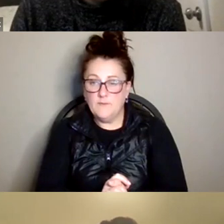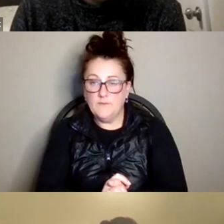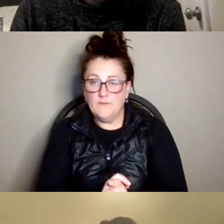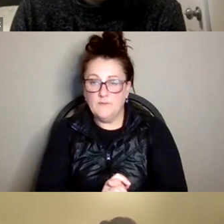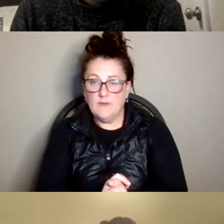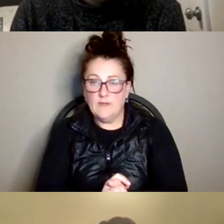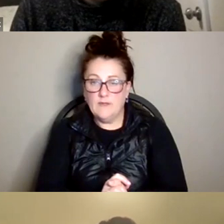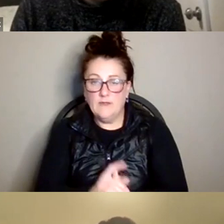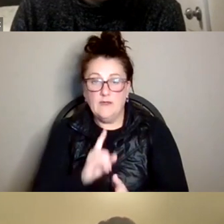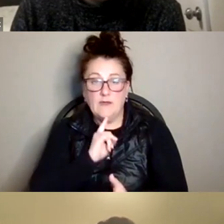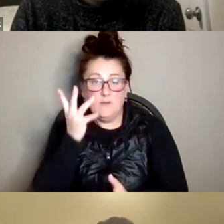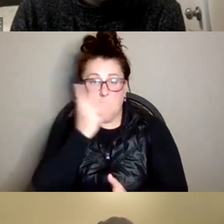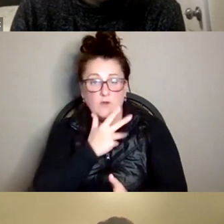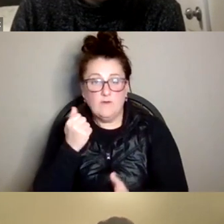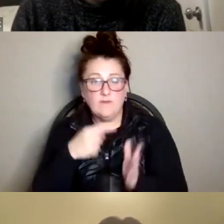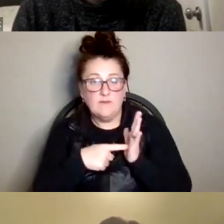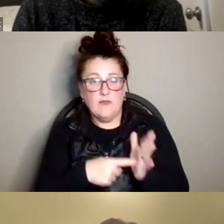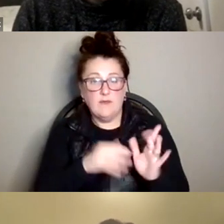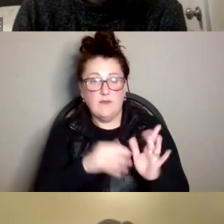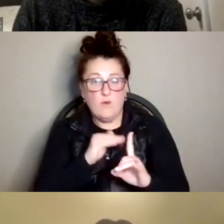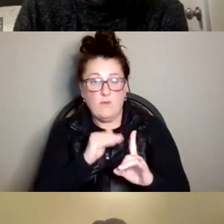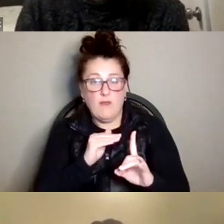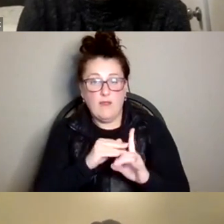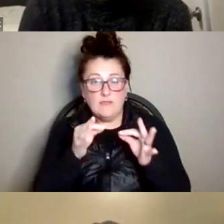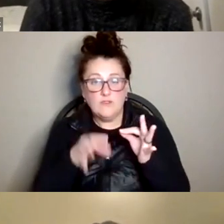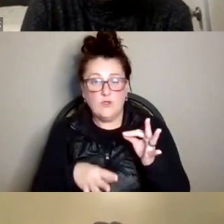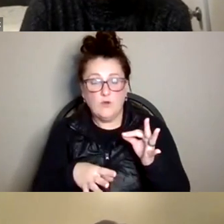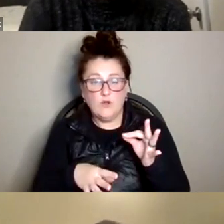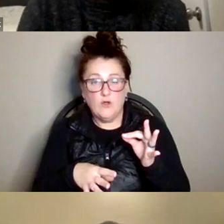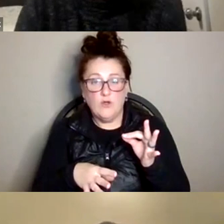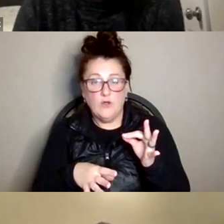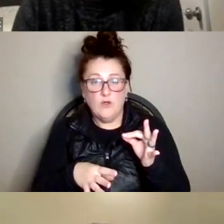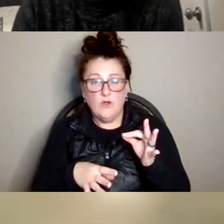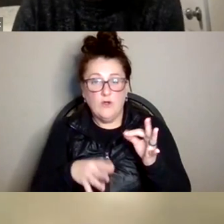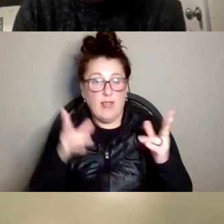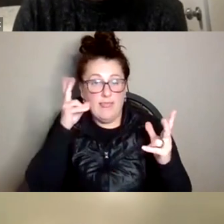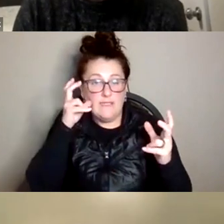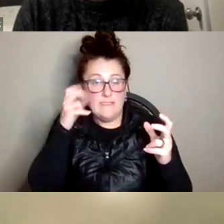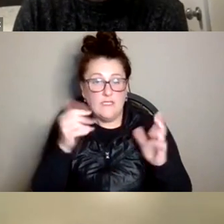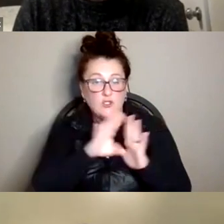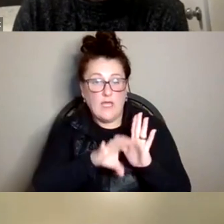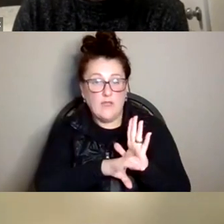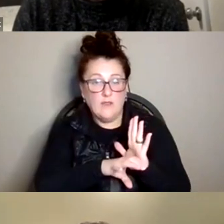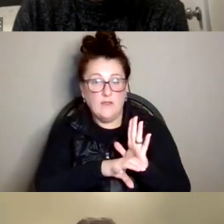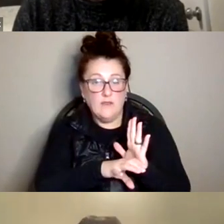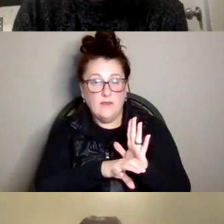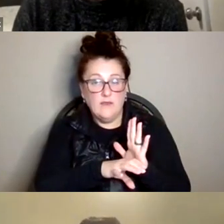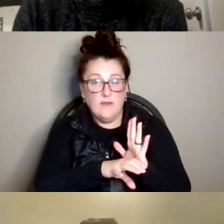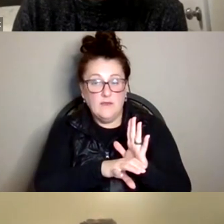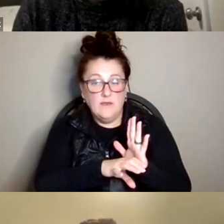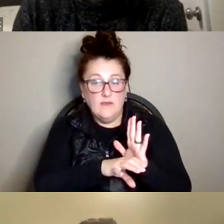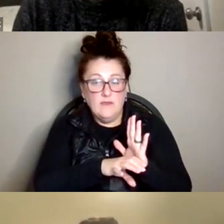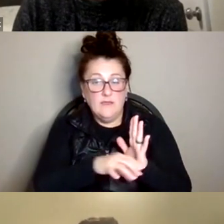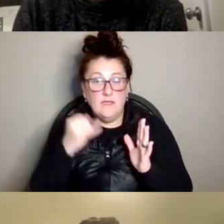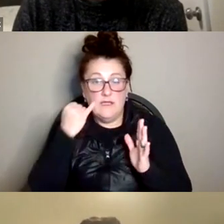It's a beautiful sign, and I also want to remind the interpreters and the others listening on the other channels, if you want to raise